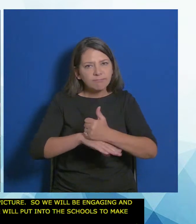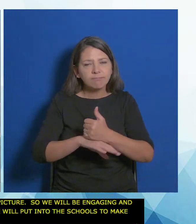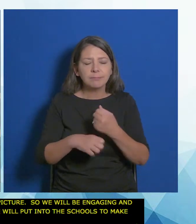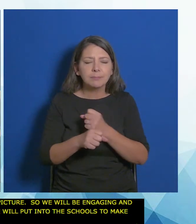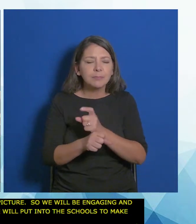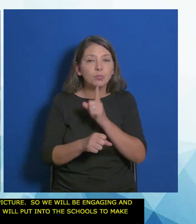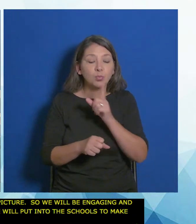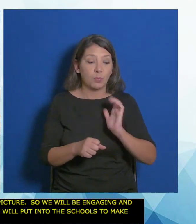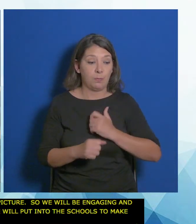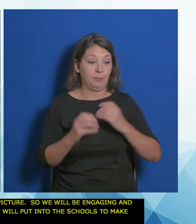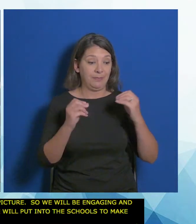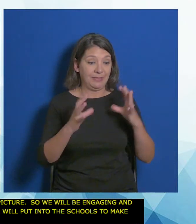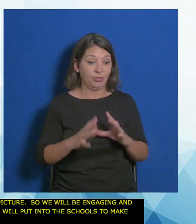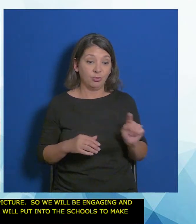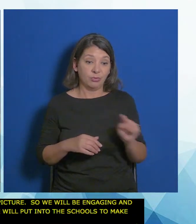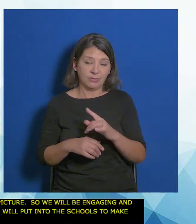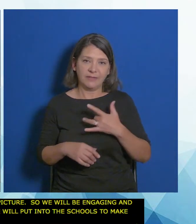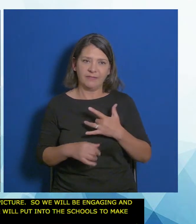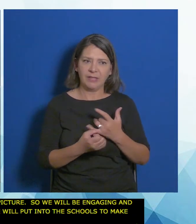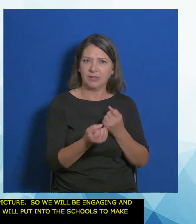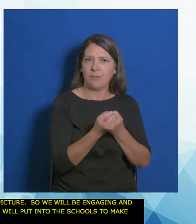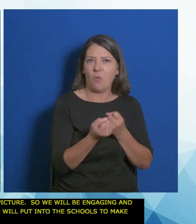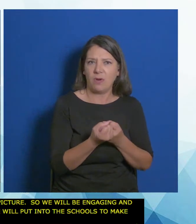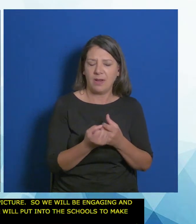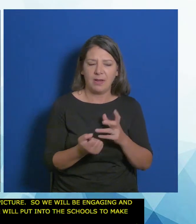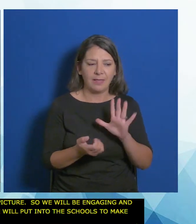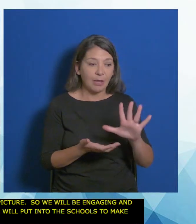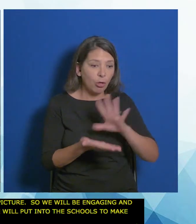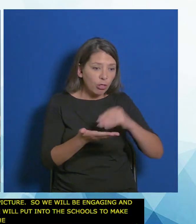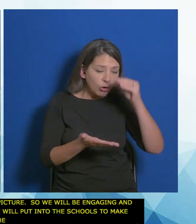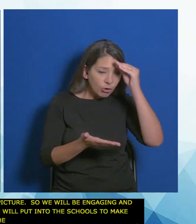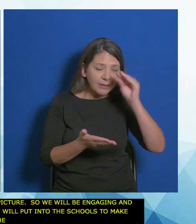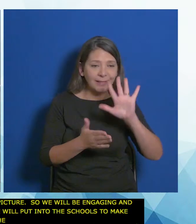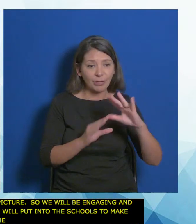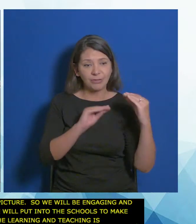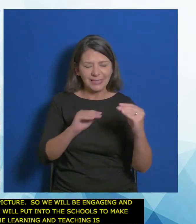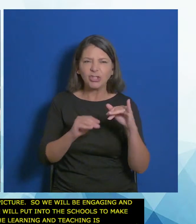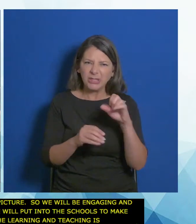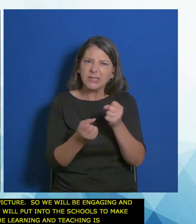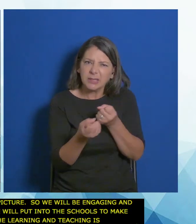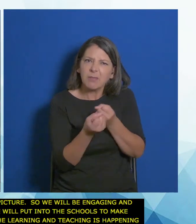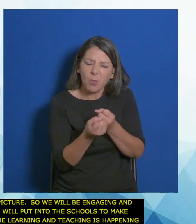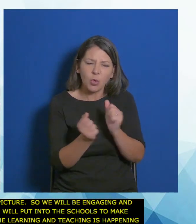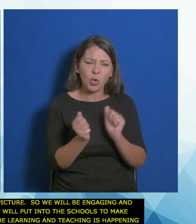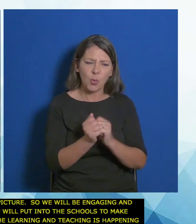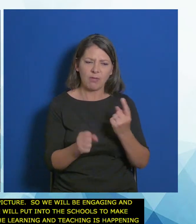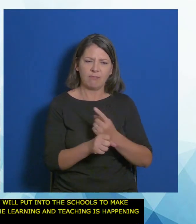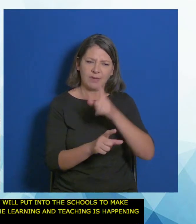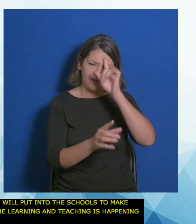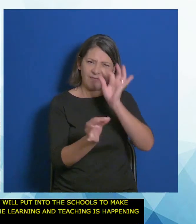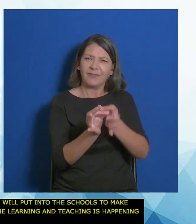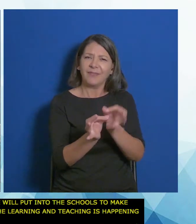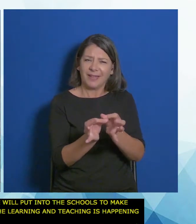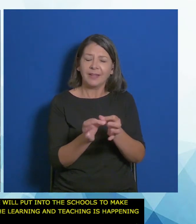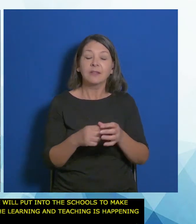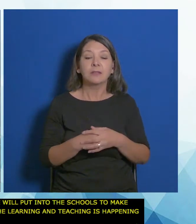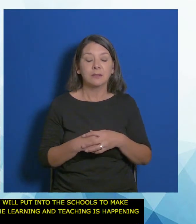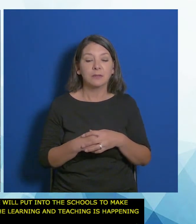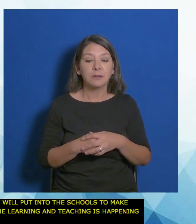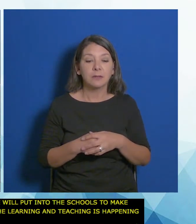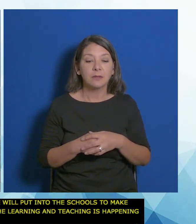are supported, and the learning and teaching is happening with fidelity. So some of those things I won't speak on just